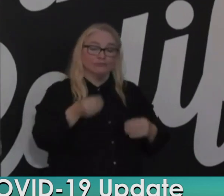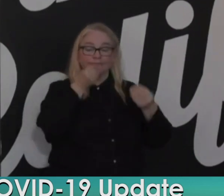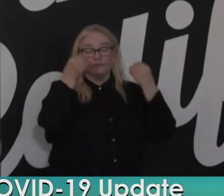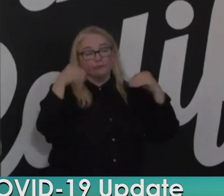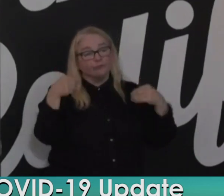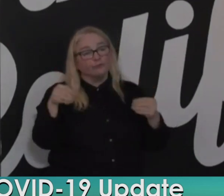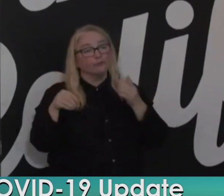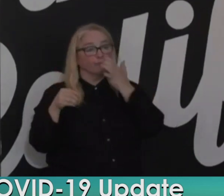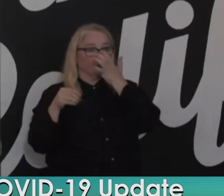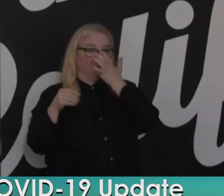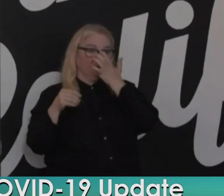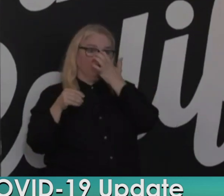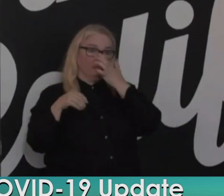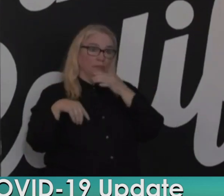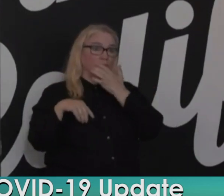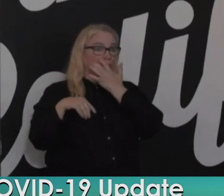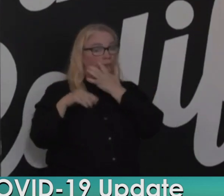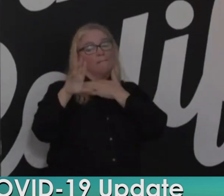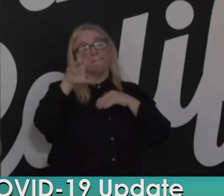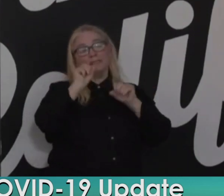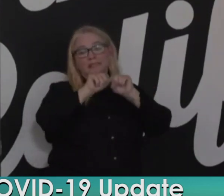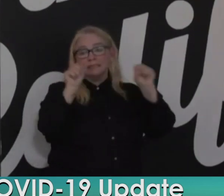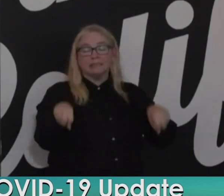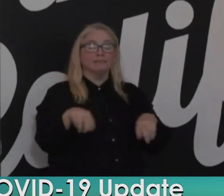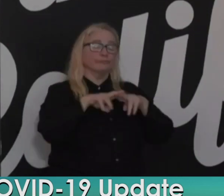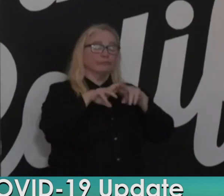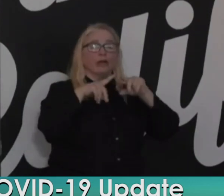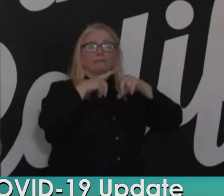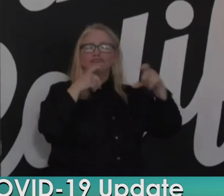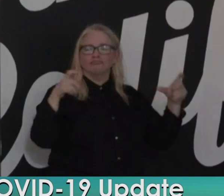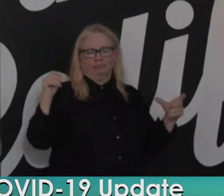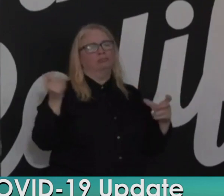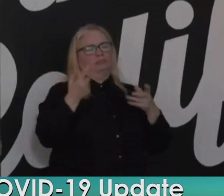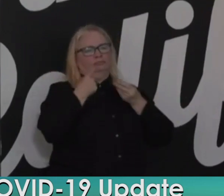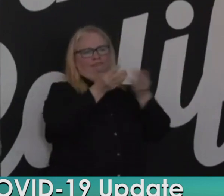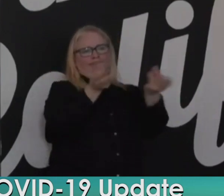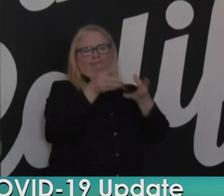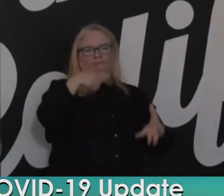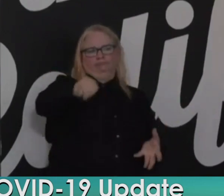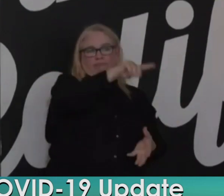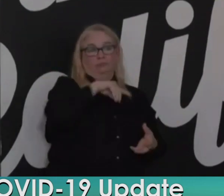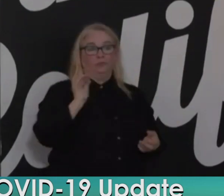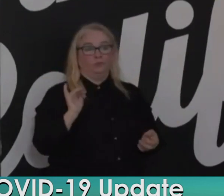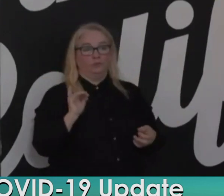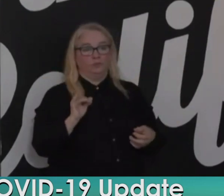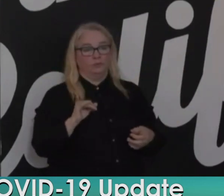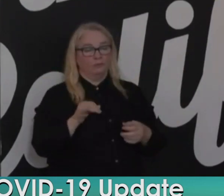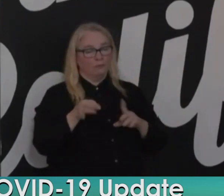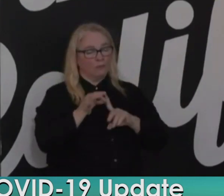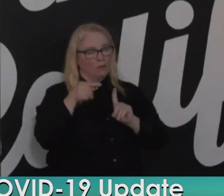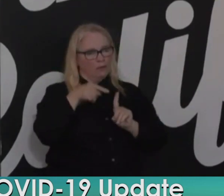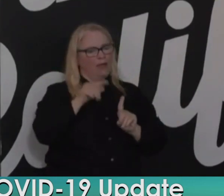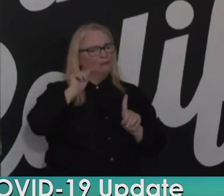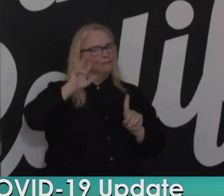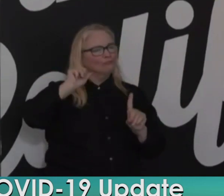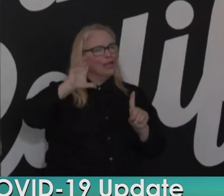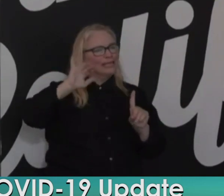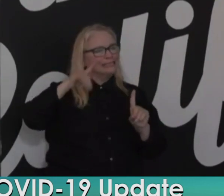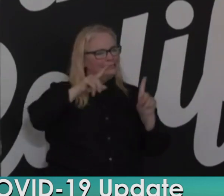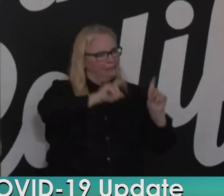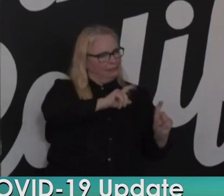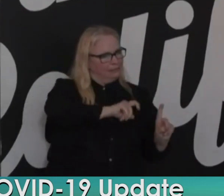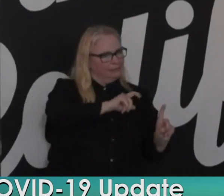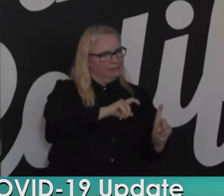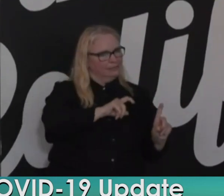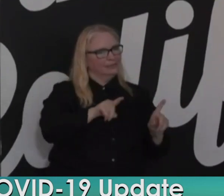well. PPE, not just testing and tracing, is so foundational in terms of moving into this next phase and being able